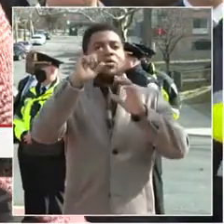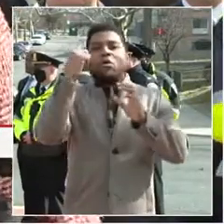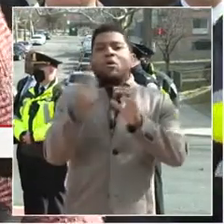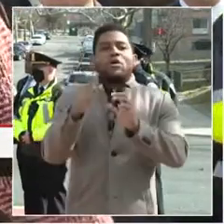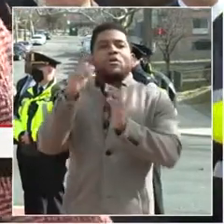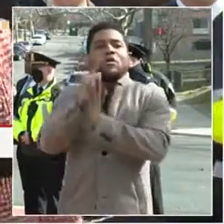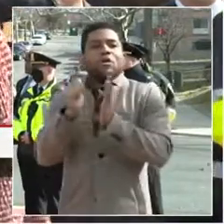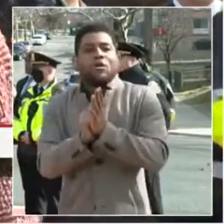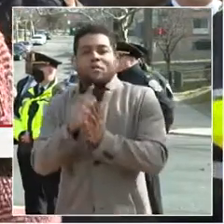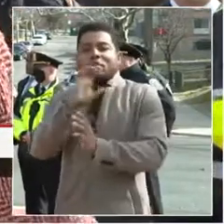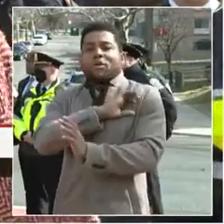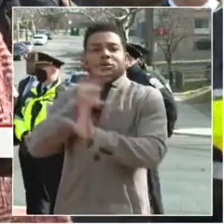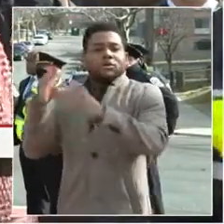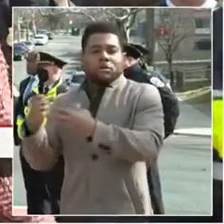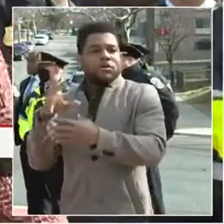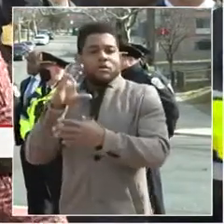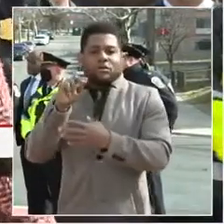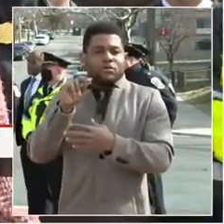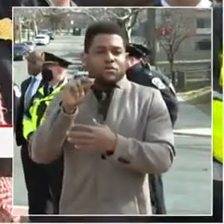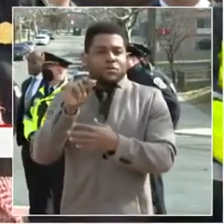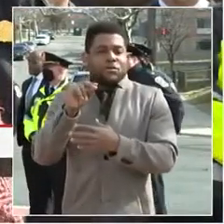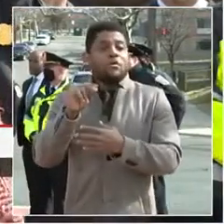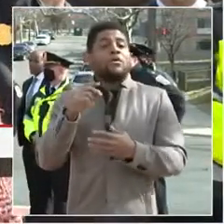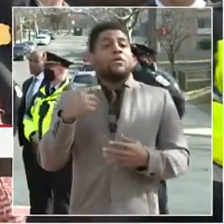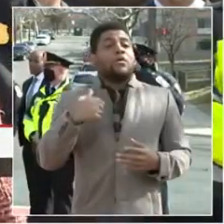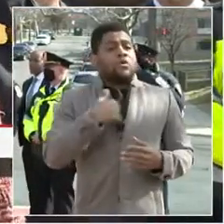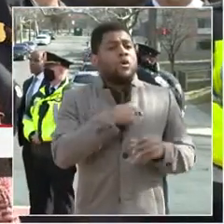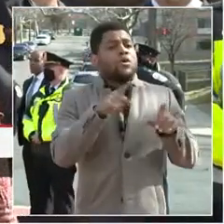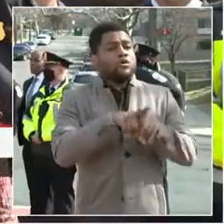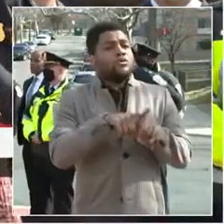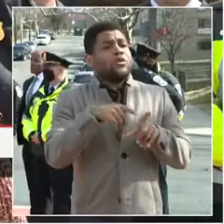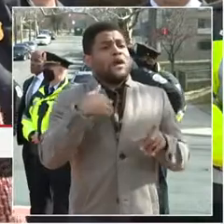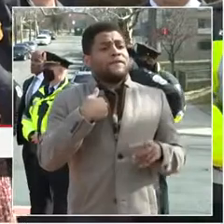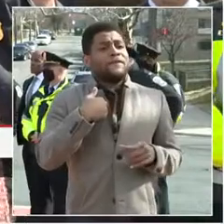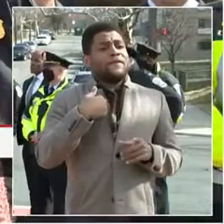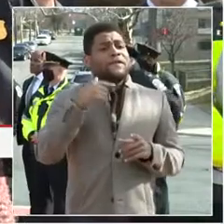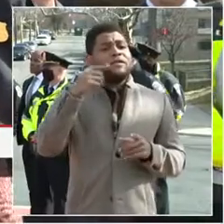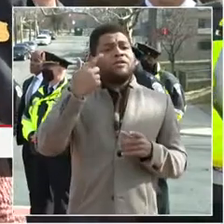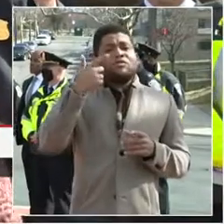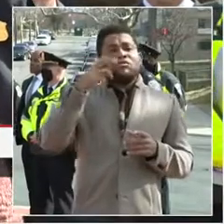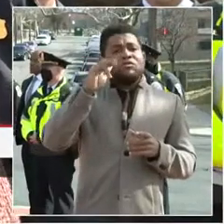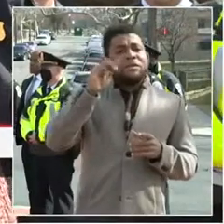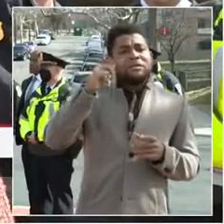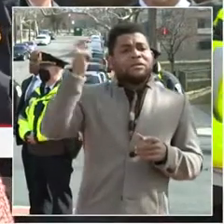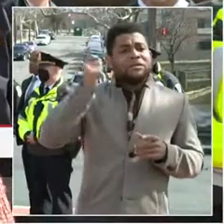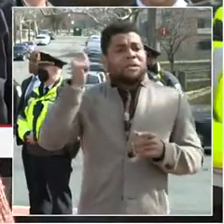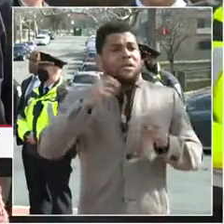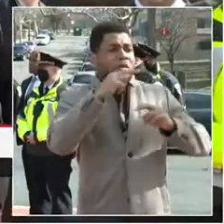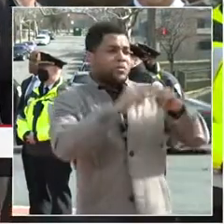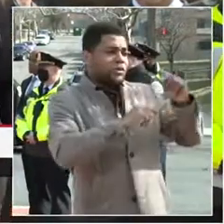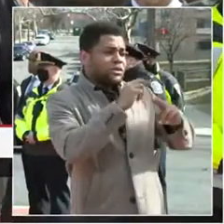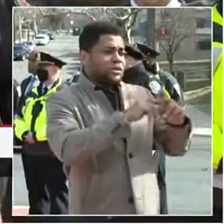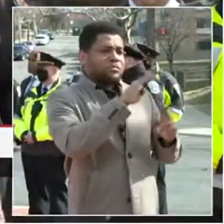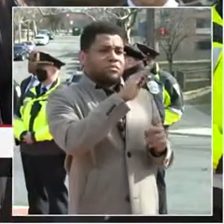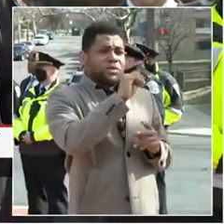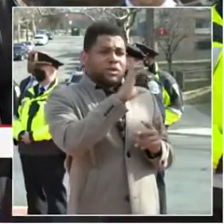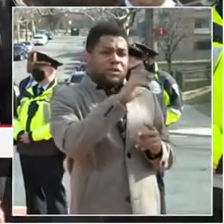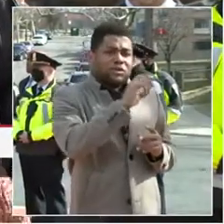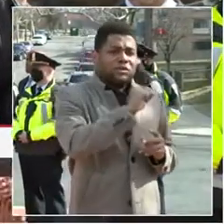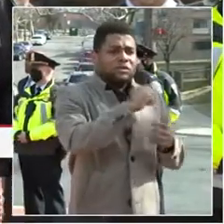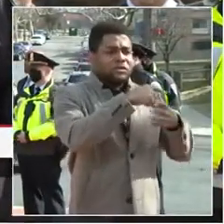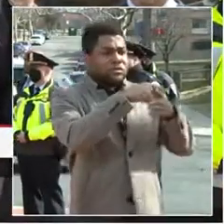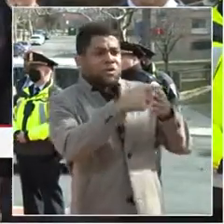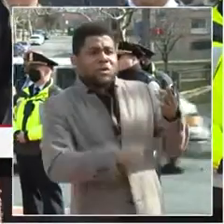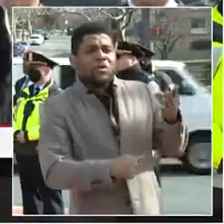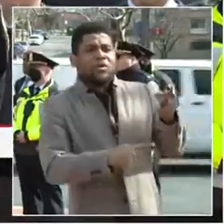and Learning Center talking about the grants that Building Blocks has made to all of our violence interruption